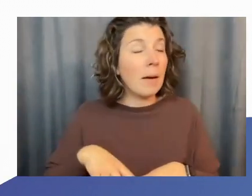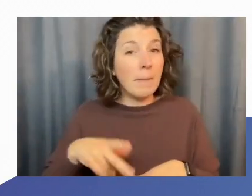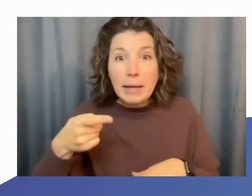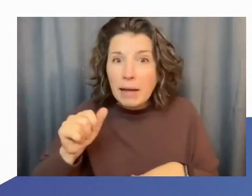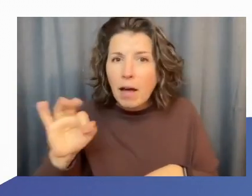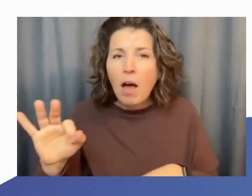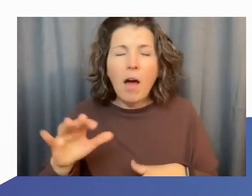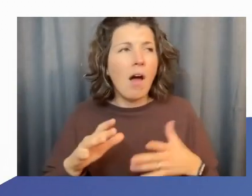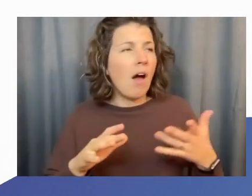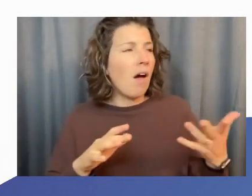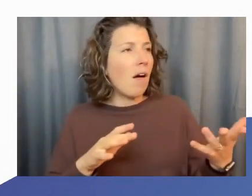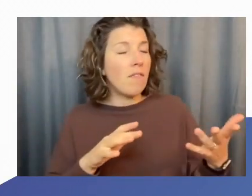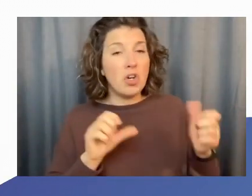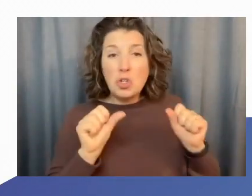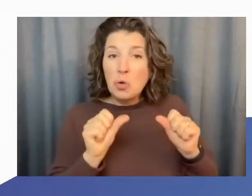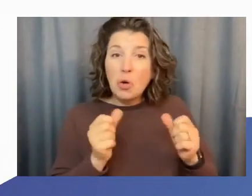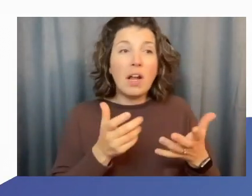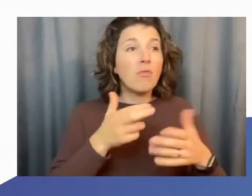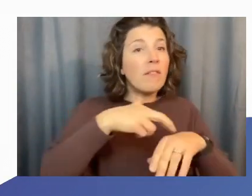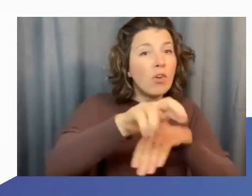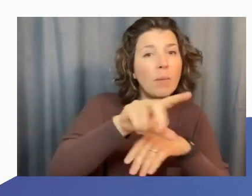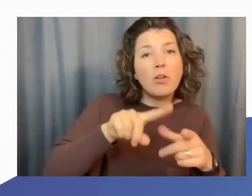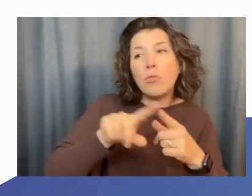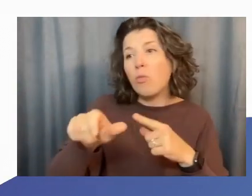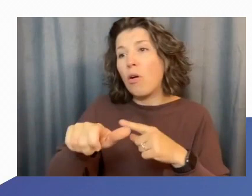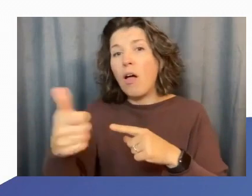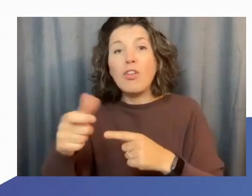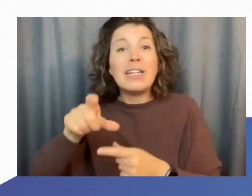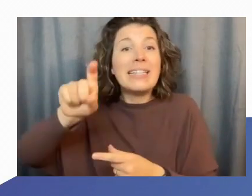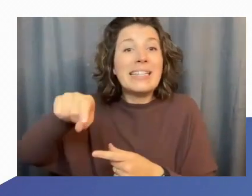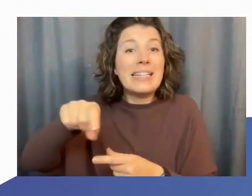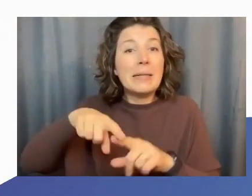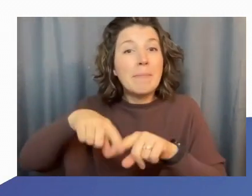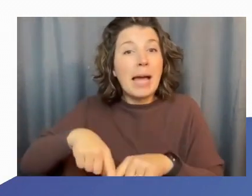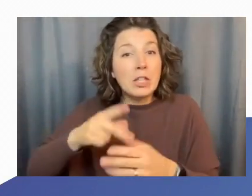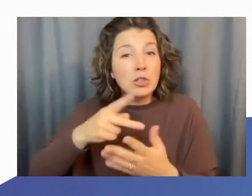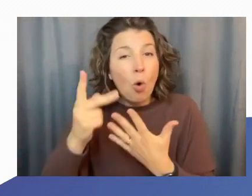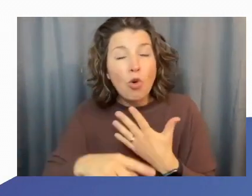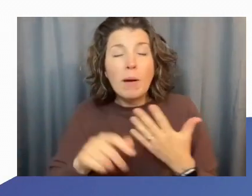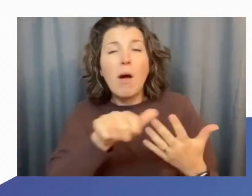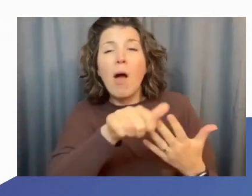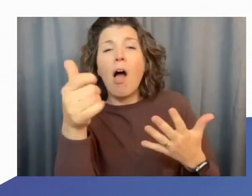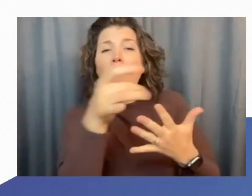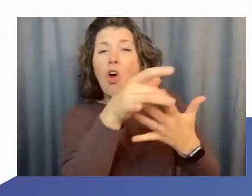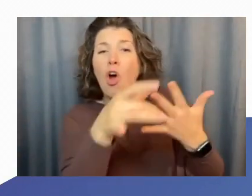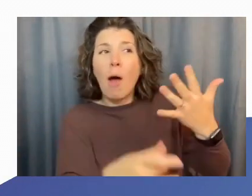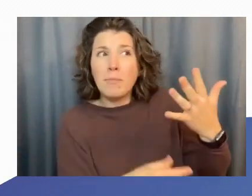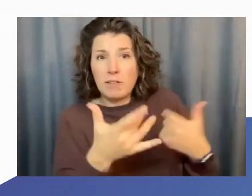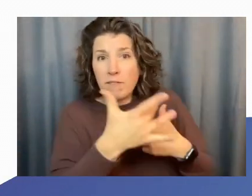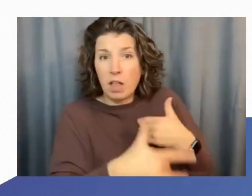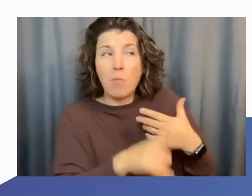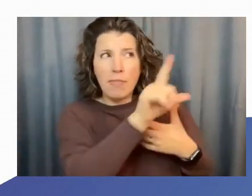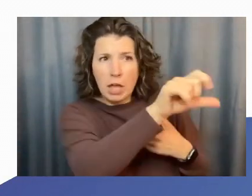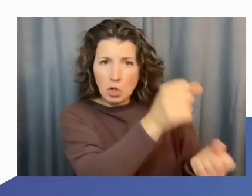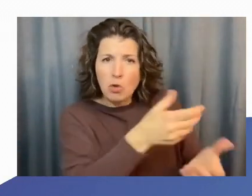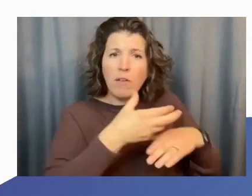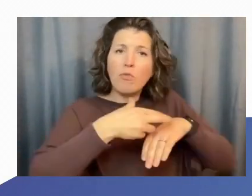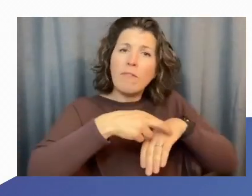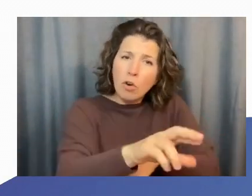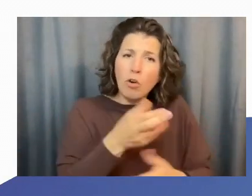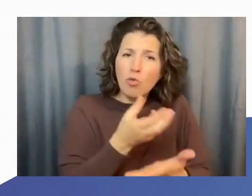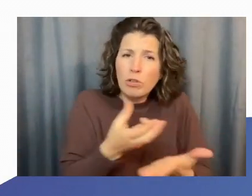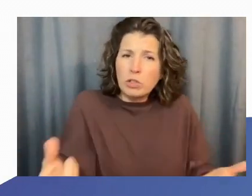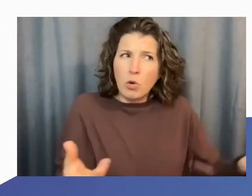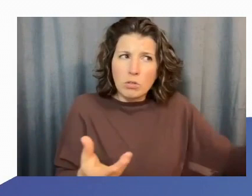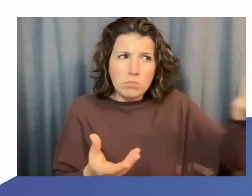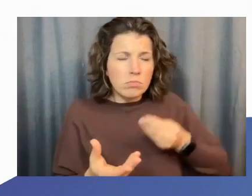to apply to the hospital's need-based programs, or who knows what other options were available, but they didn't. It